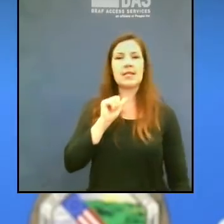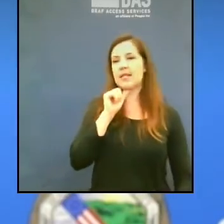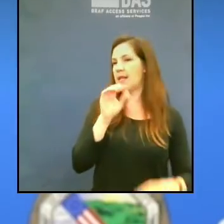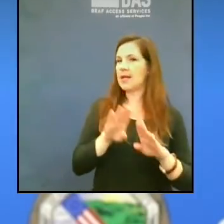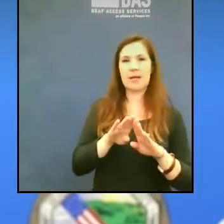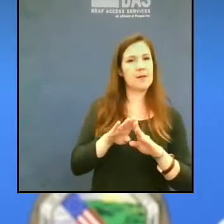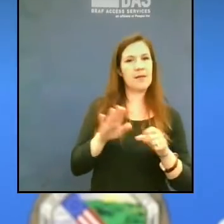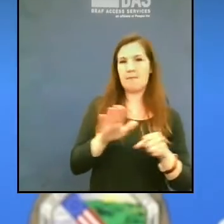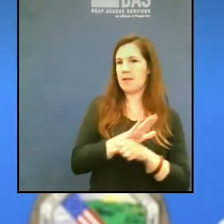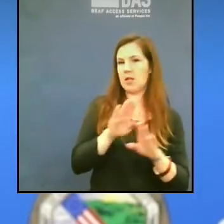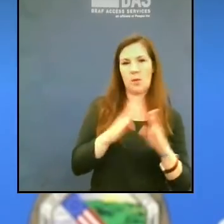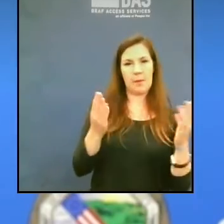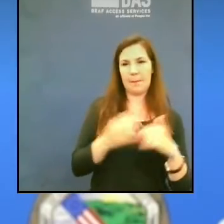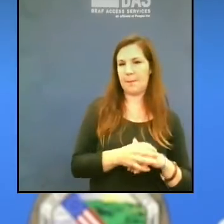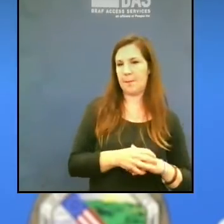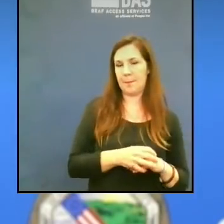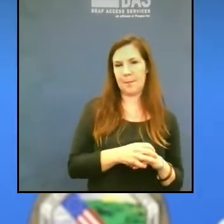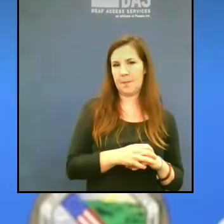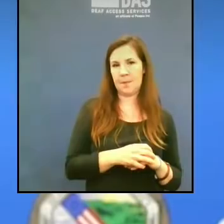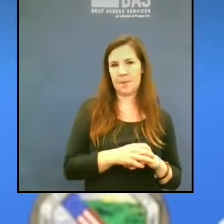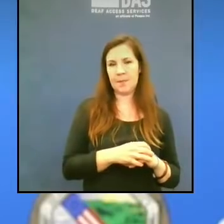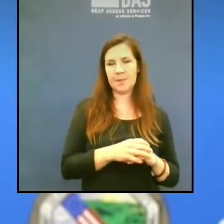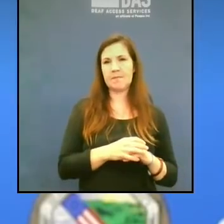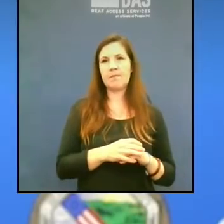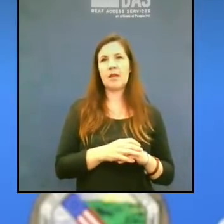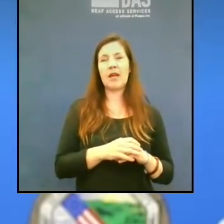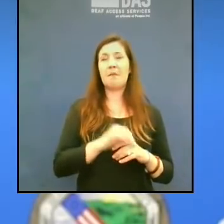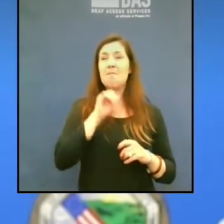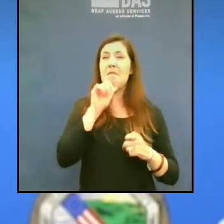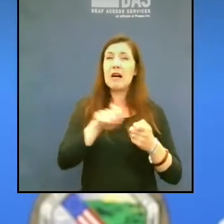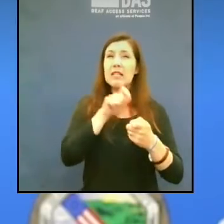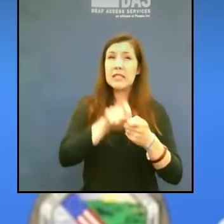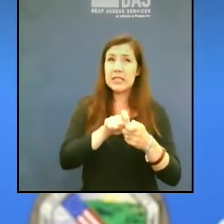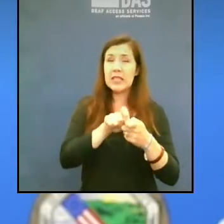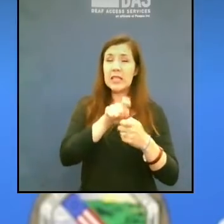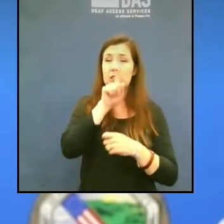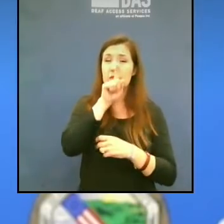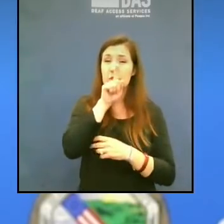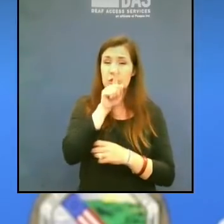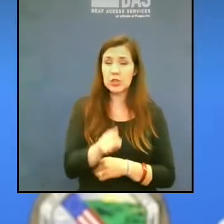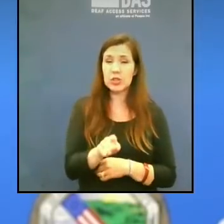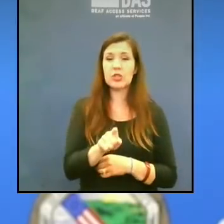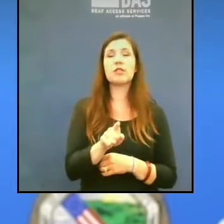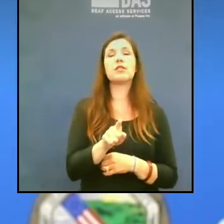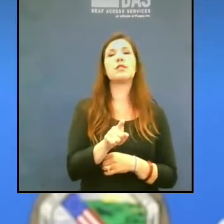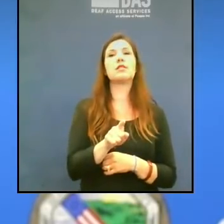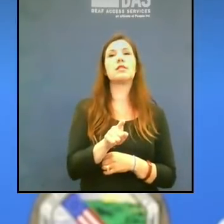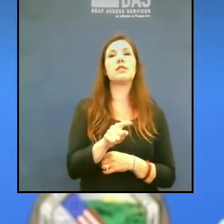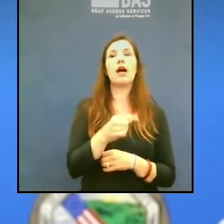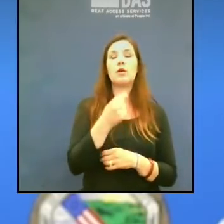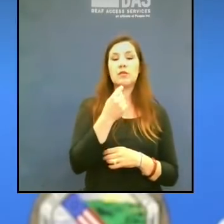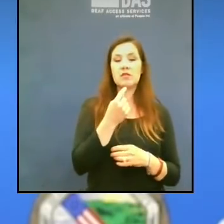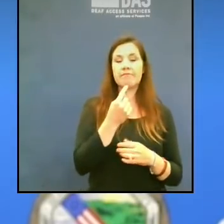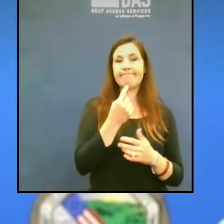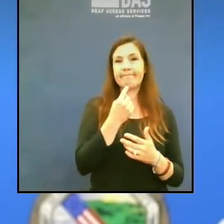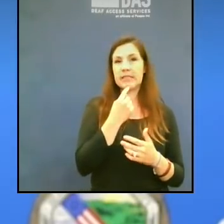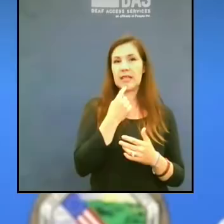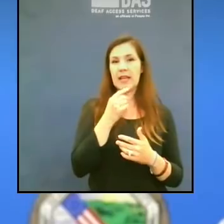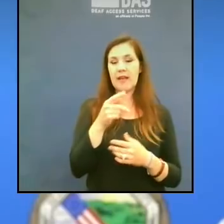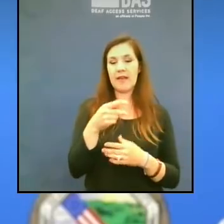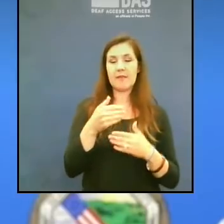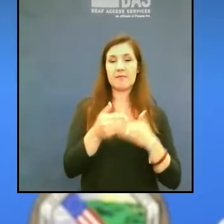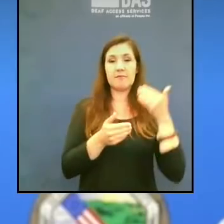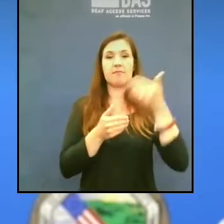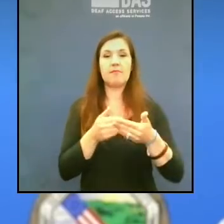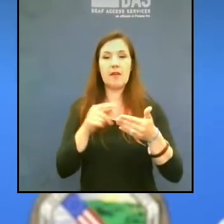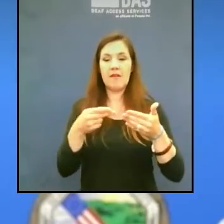reopen. I'm not exactly certain. I'd like to say that phase 3, if we